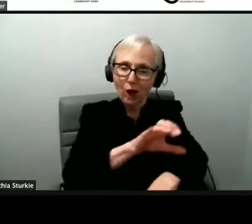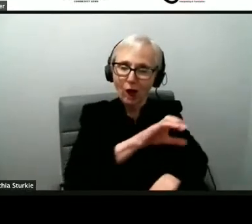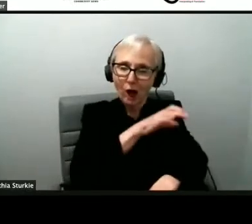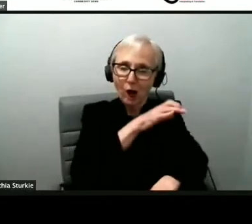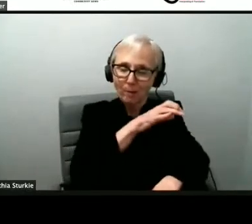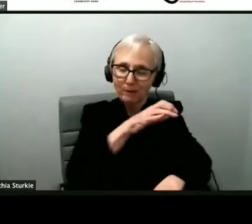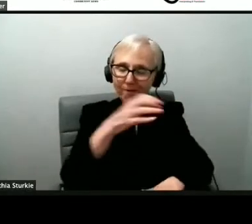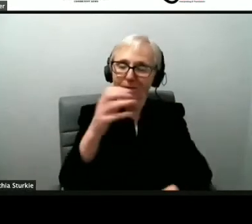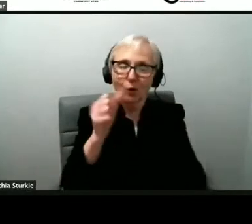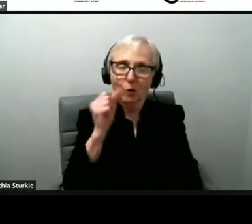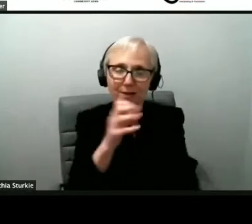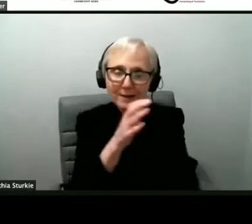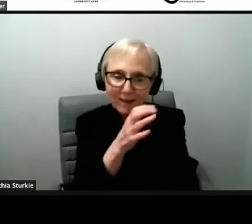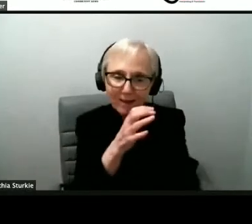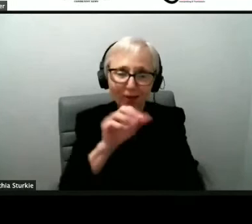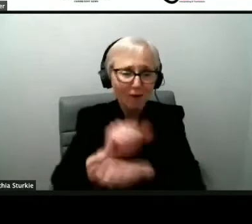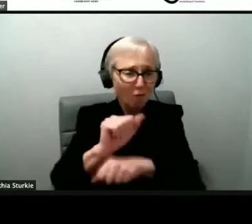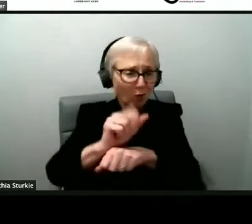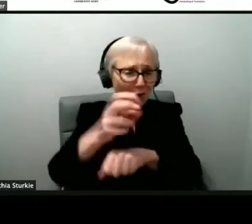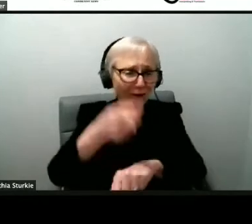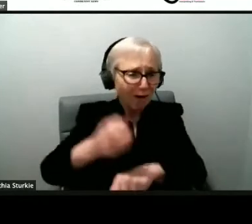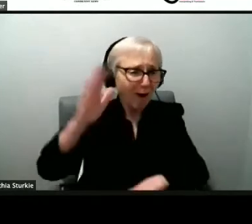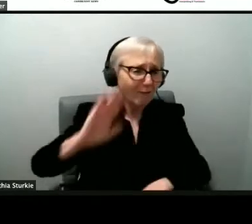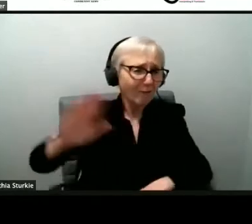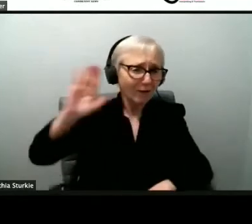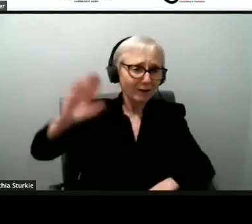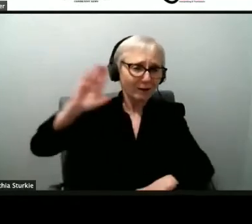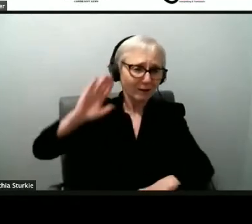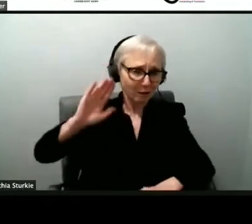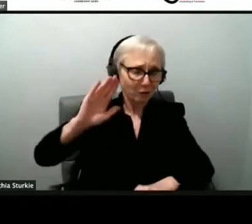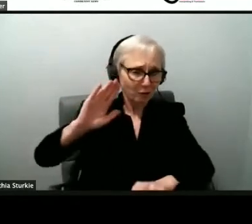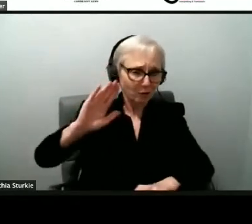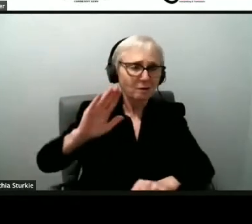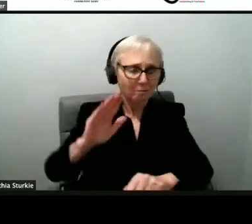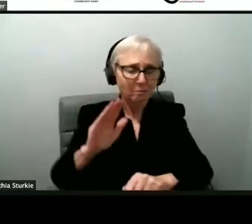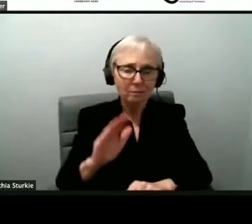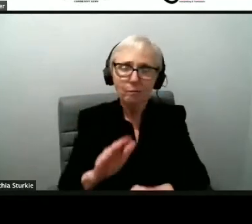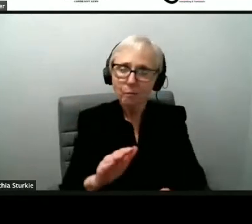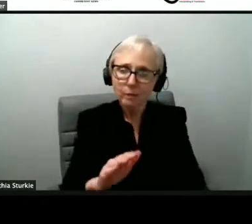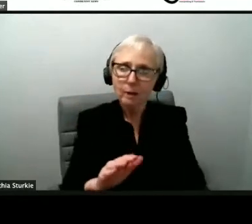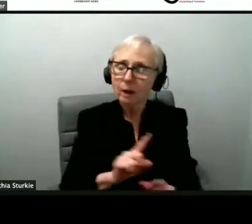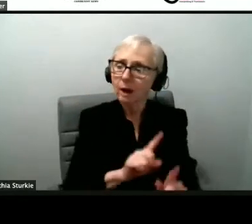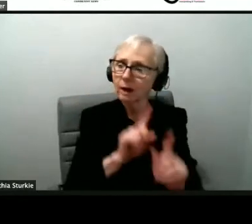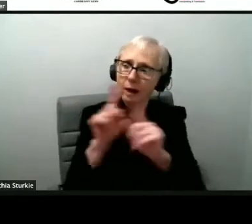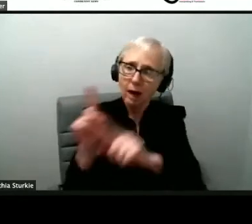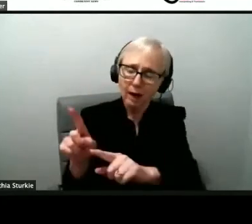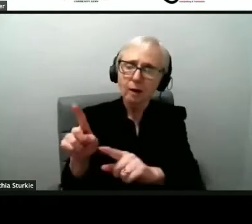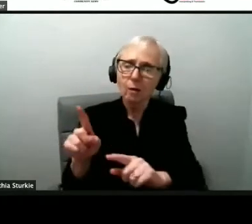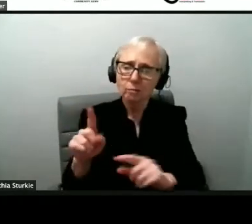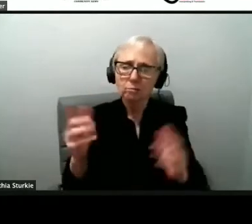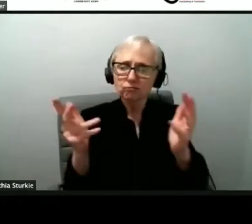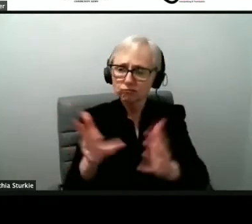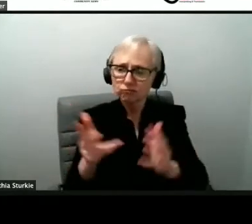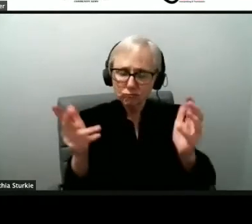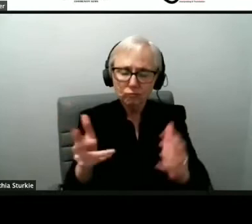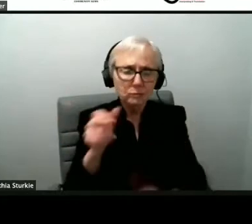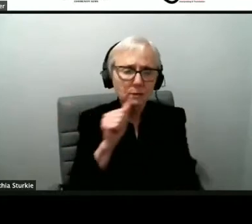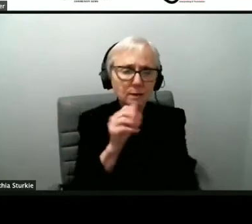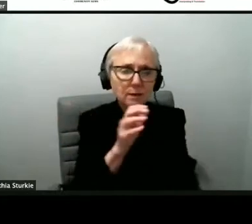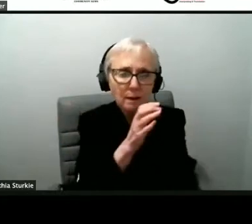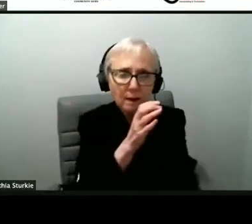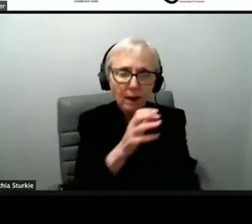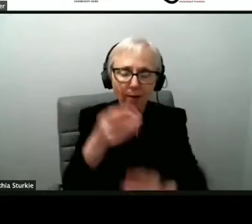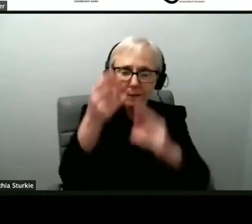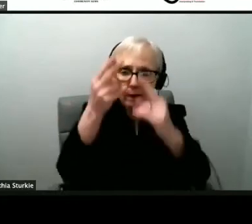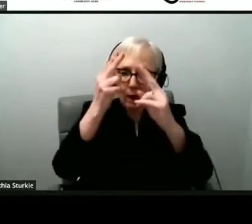be here. So I talk to a lot of seniors. You can go next door. You'll see me talking to the seniors all the time. I'm the